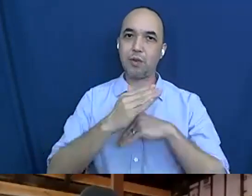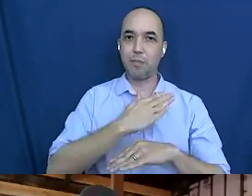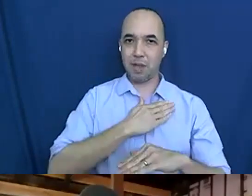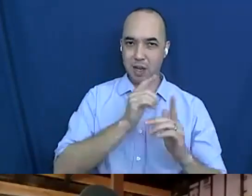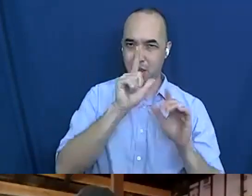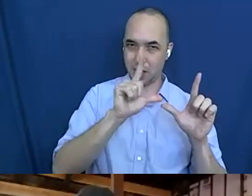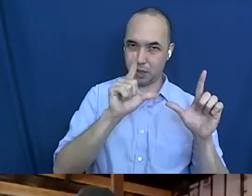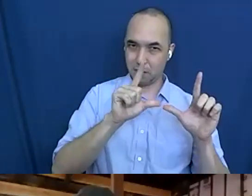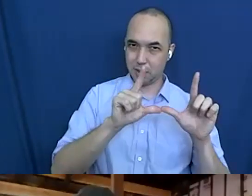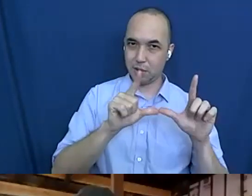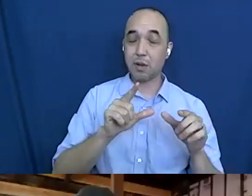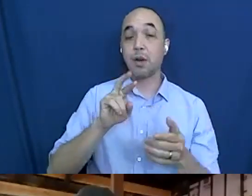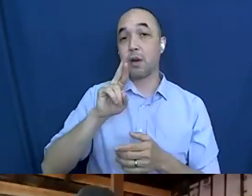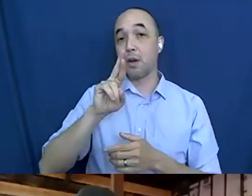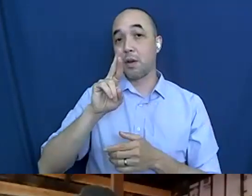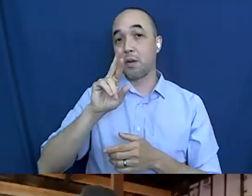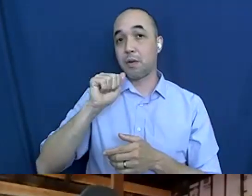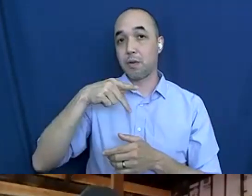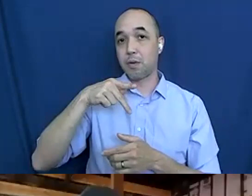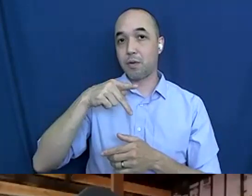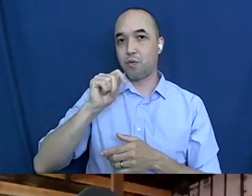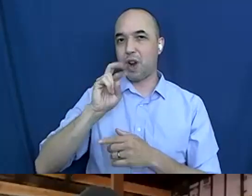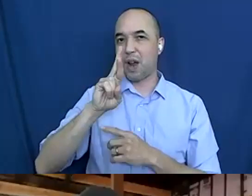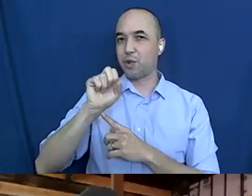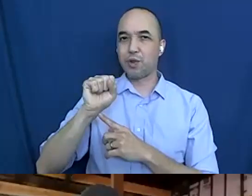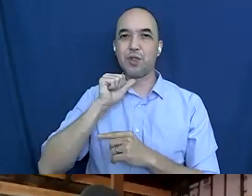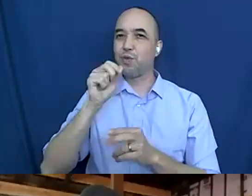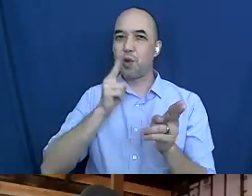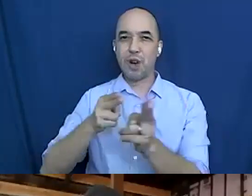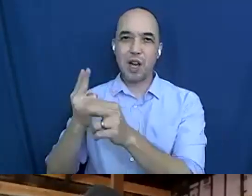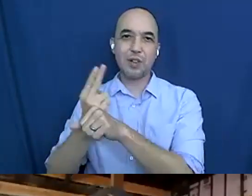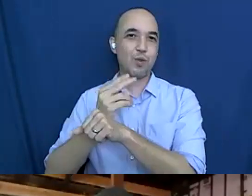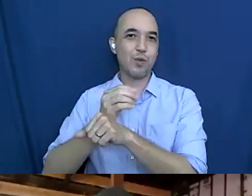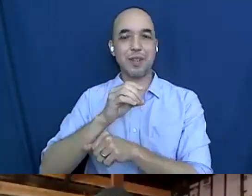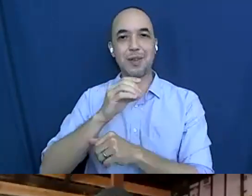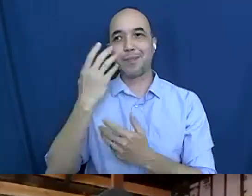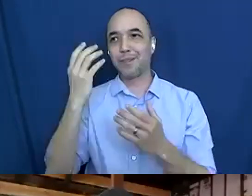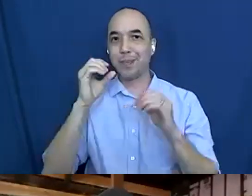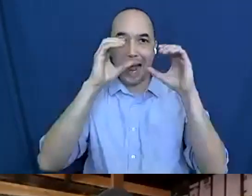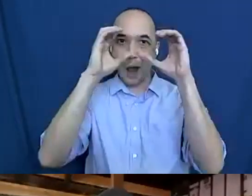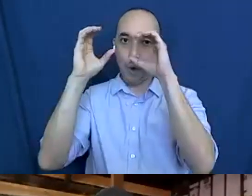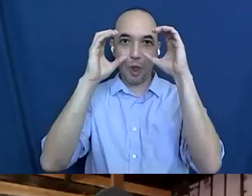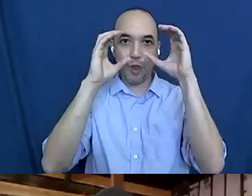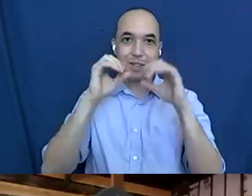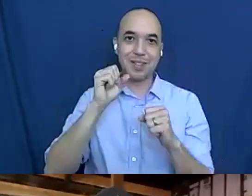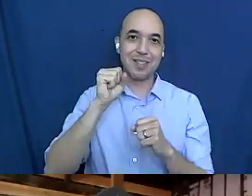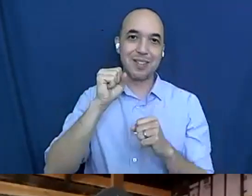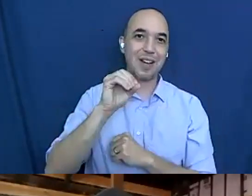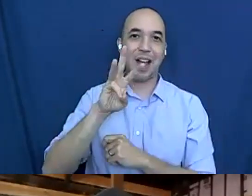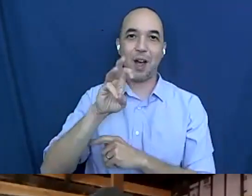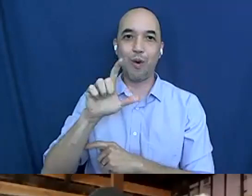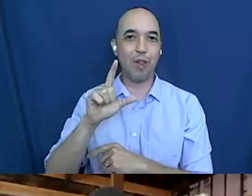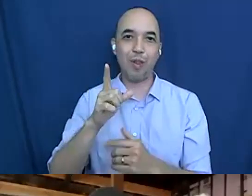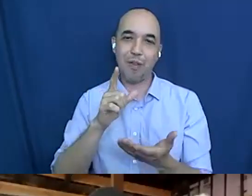but you really won't hunt using all raptors. Like owls are raptors, but you wouldn't use an owl to hunt because they're